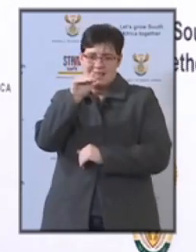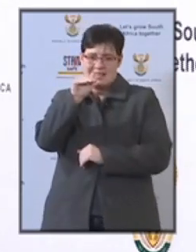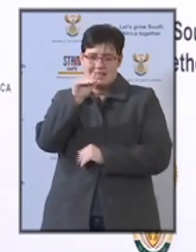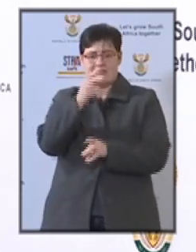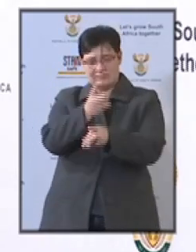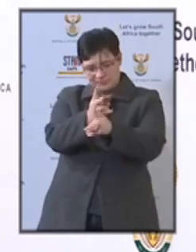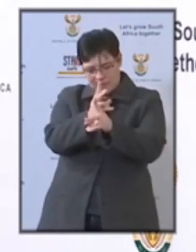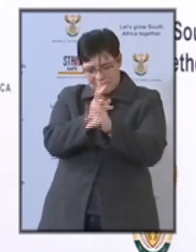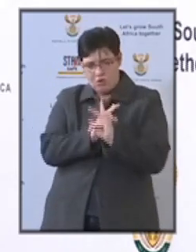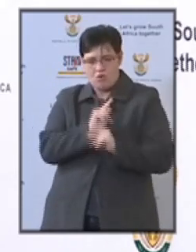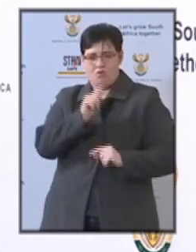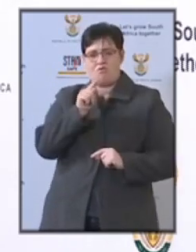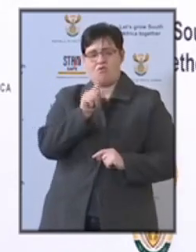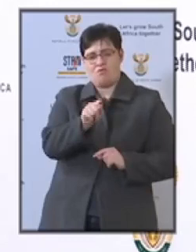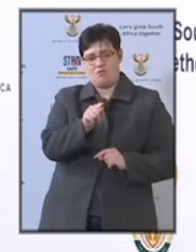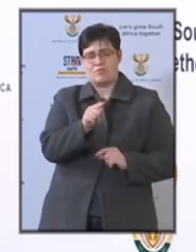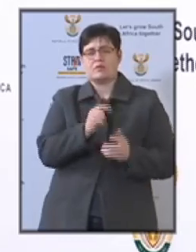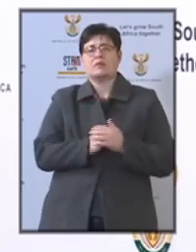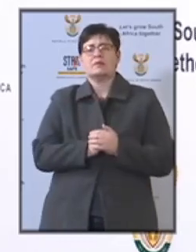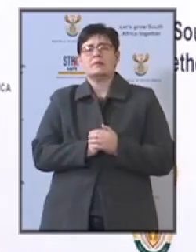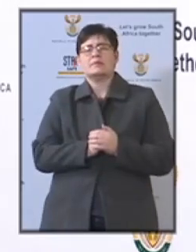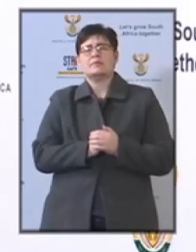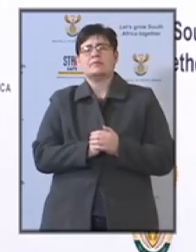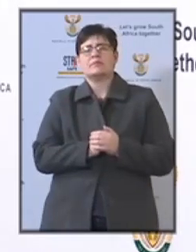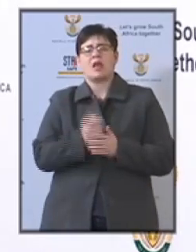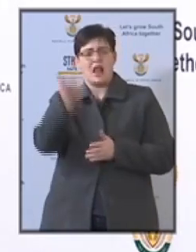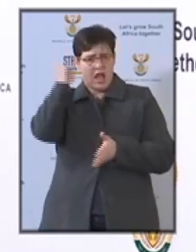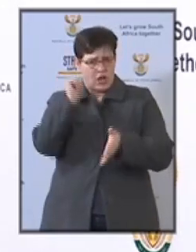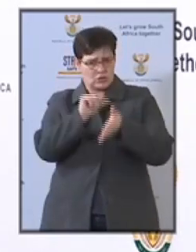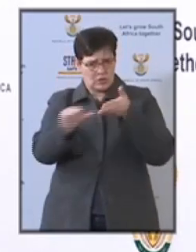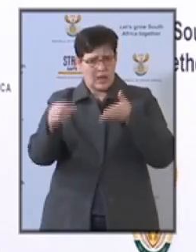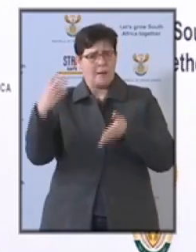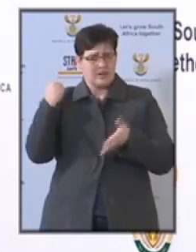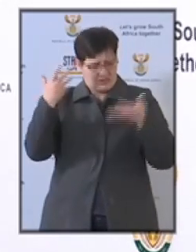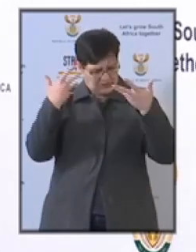accessing that particular facility. Last week, Minister actually brought